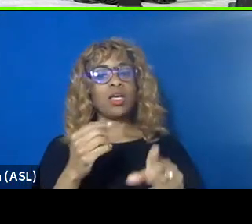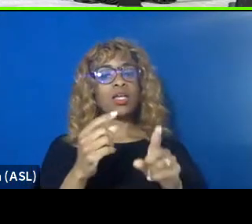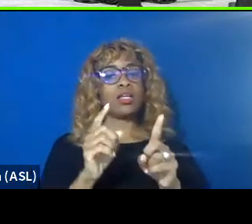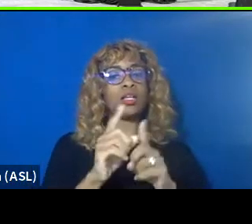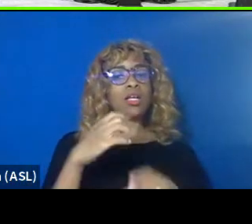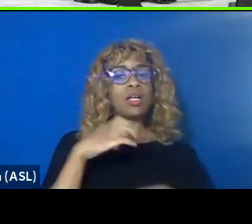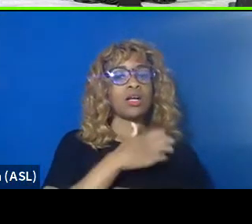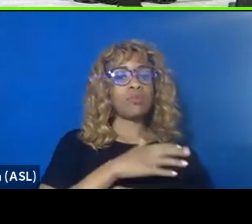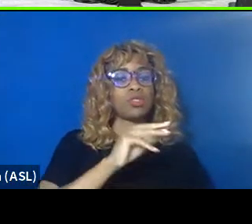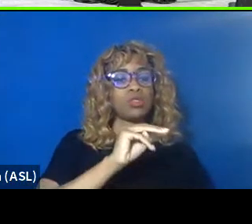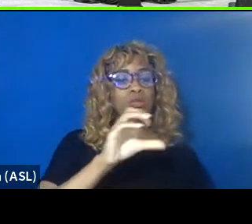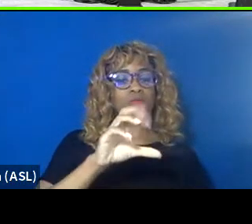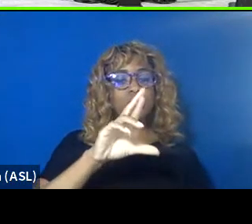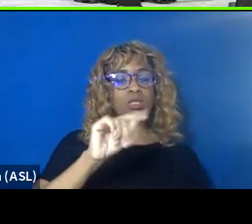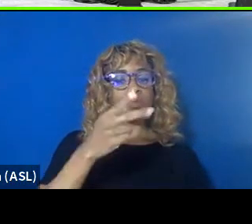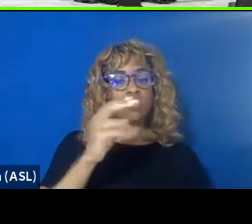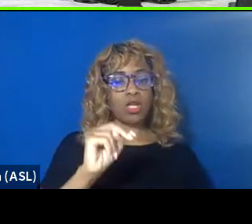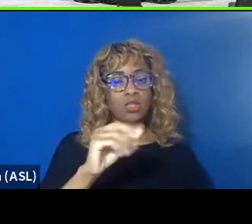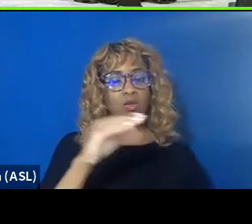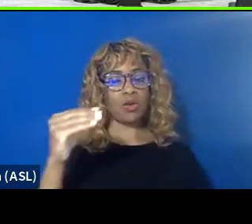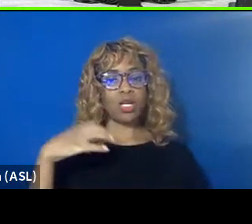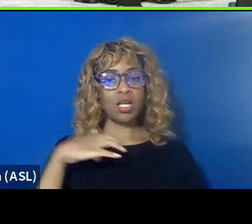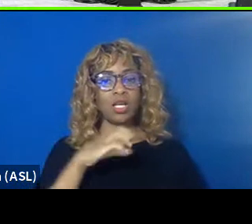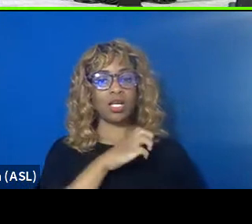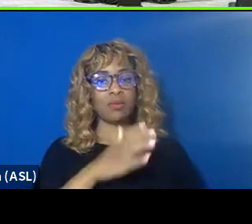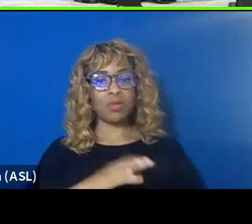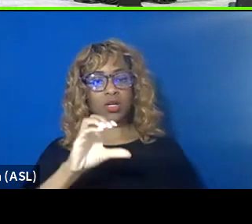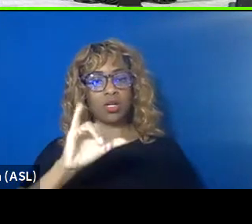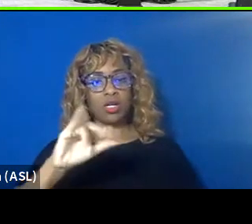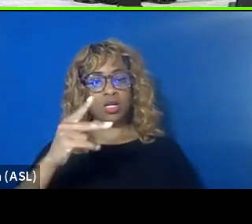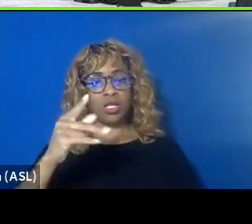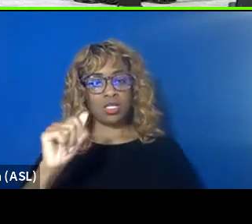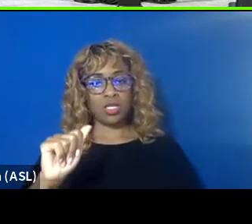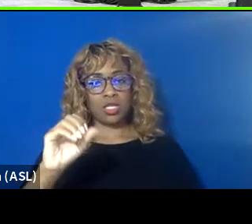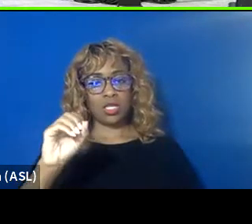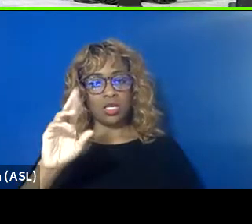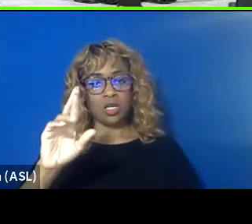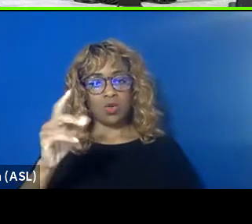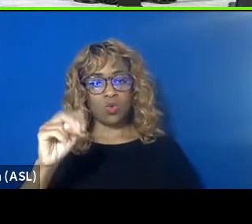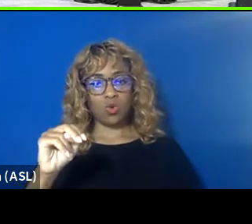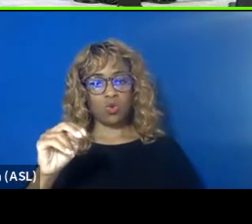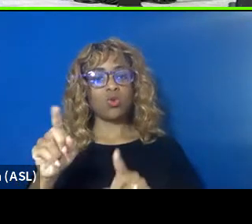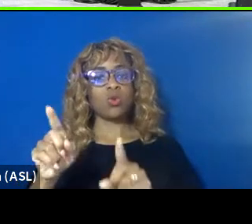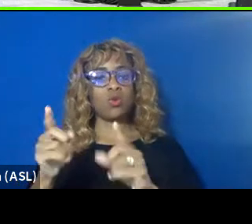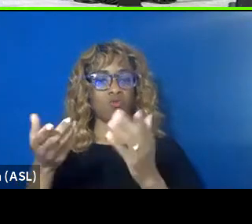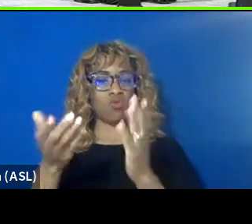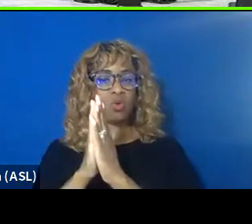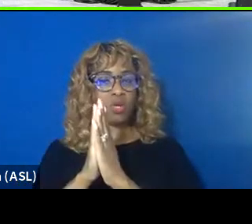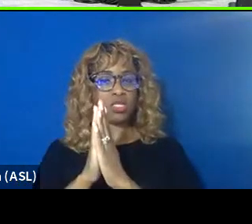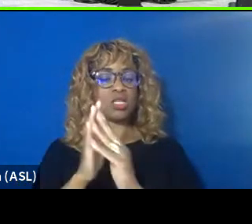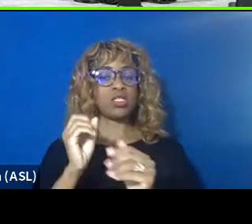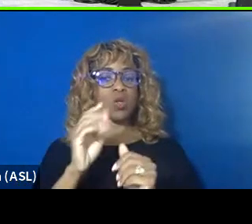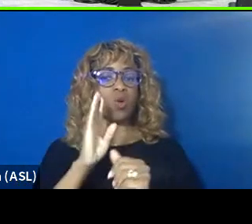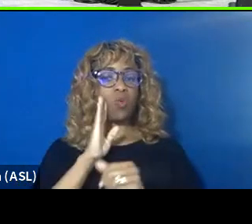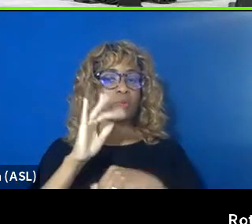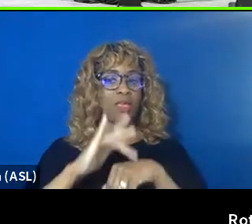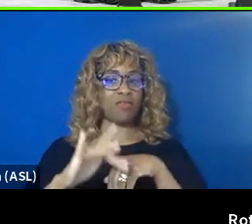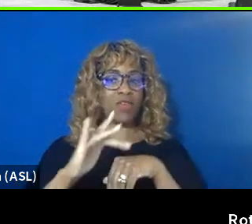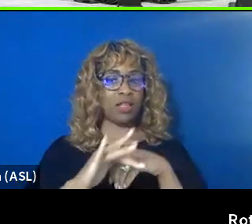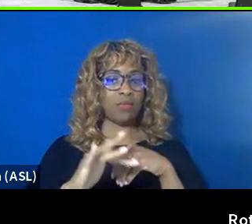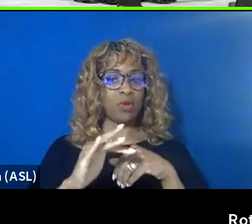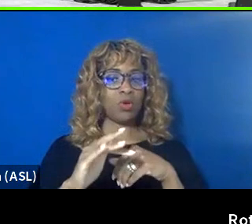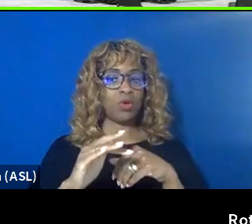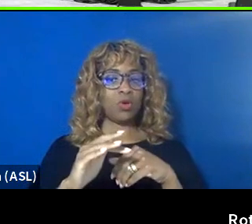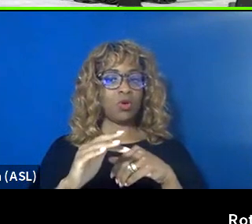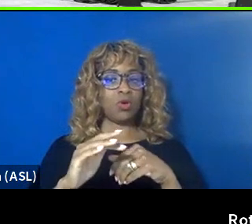Commissioner MC Rothhorn and Commissioner Cynthia Orton, who has also requested them, and they will be available through